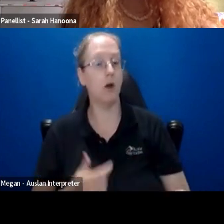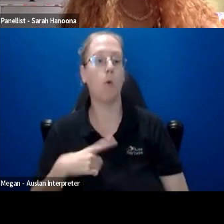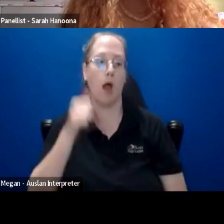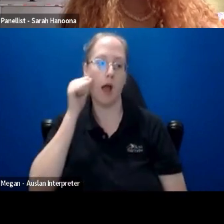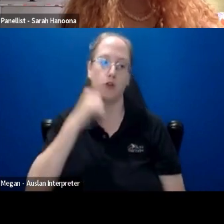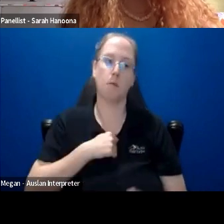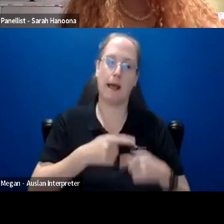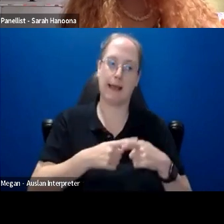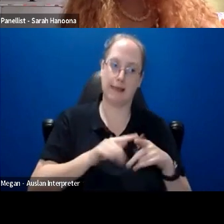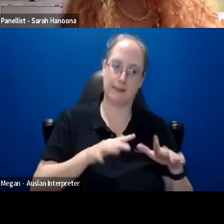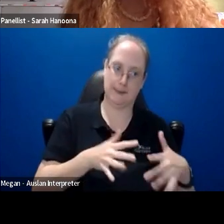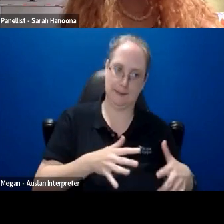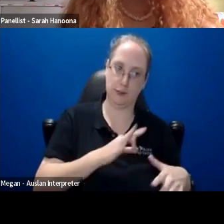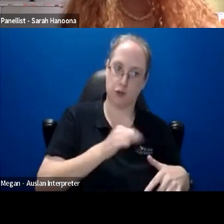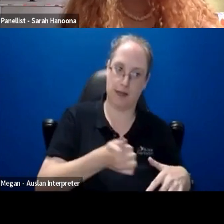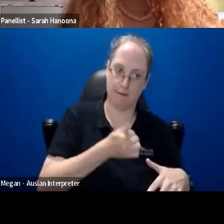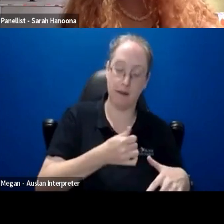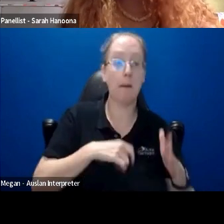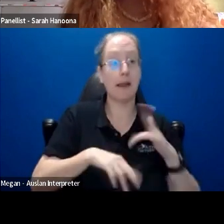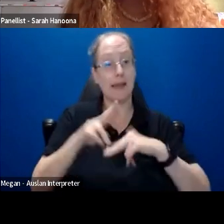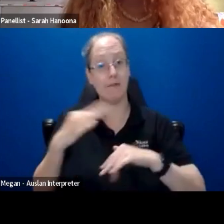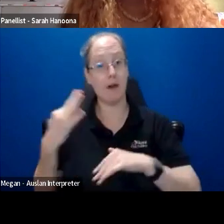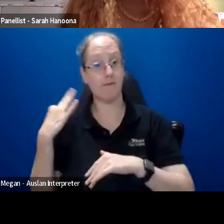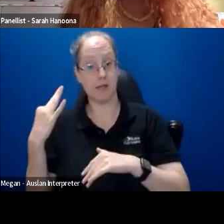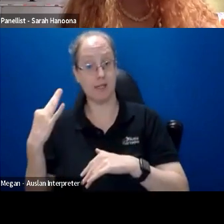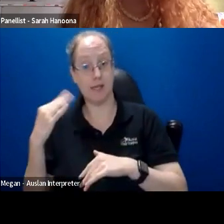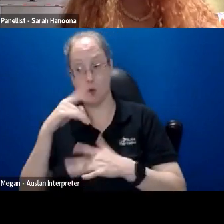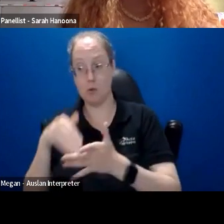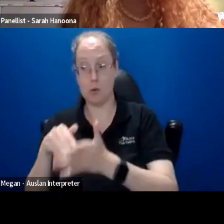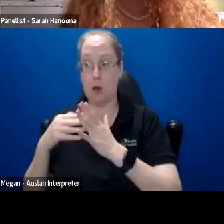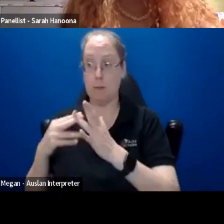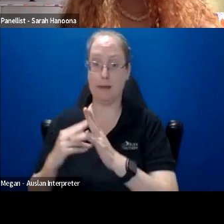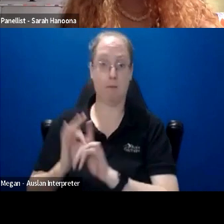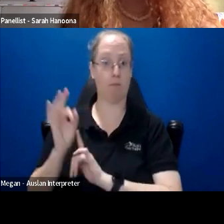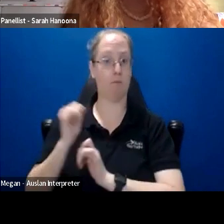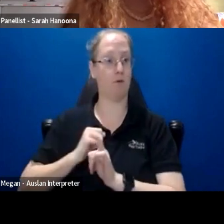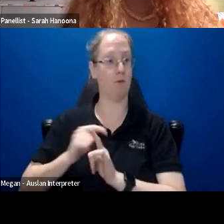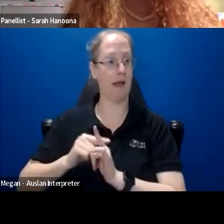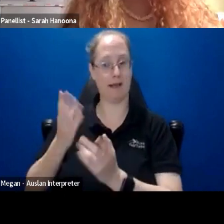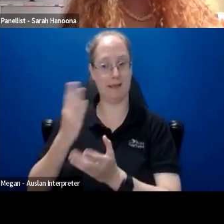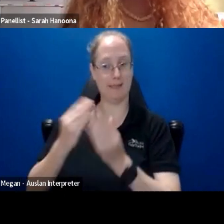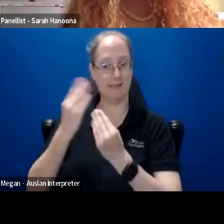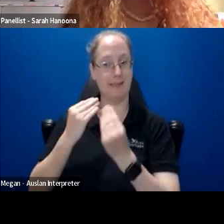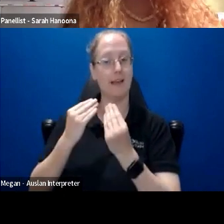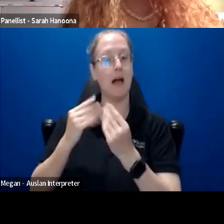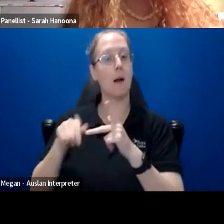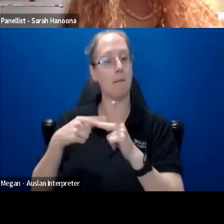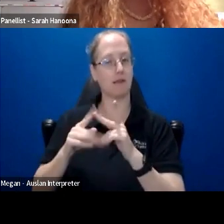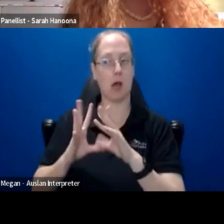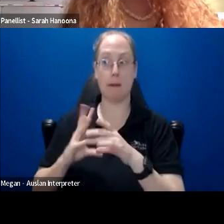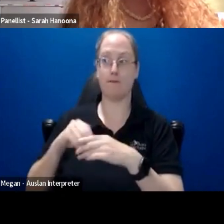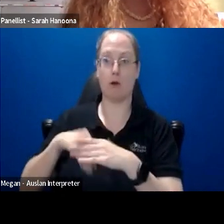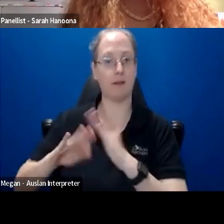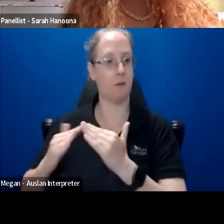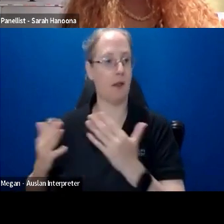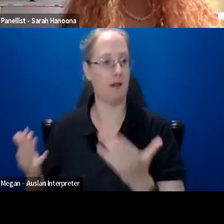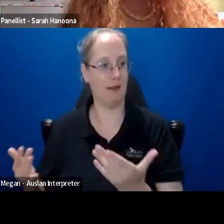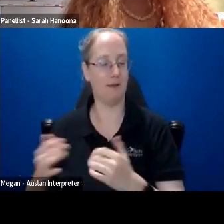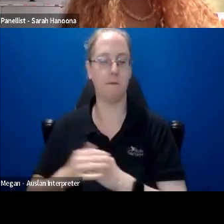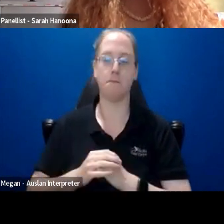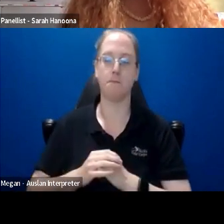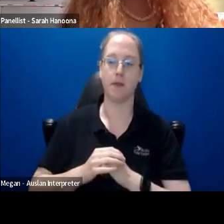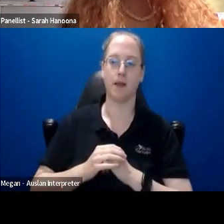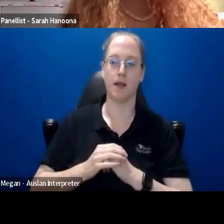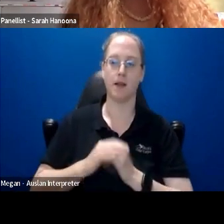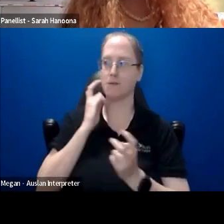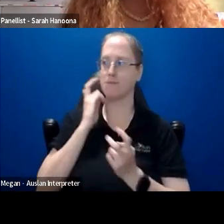English is not good enough, but joining a volunteer would improve my English, and also I will be giving back to community. So I was really struggling to